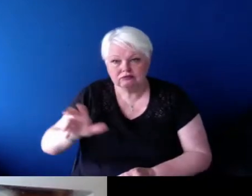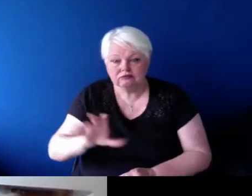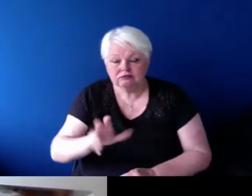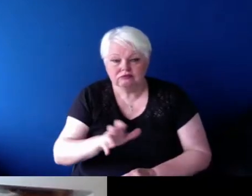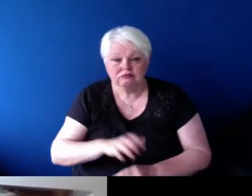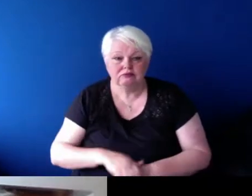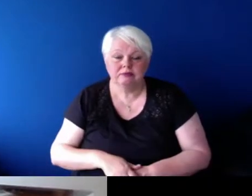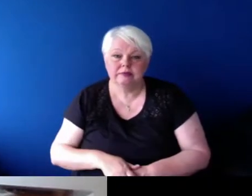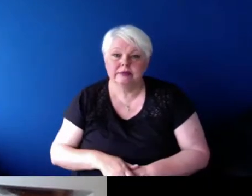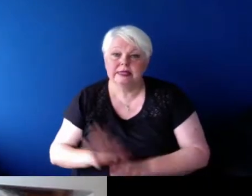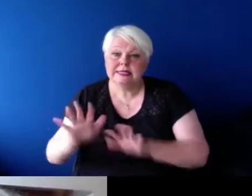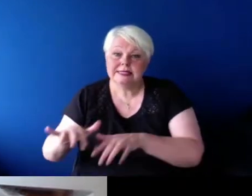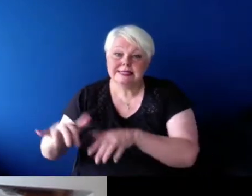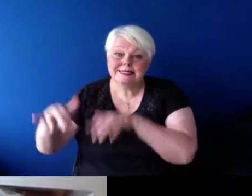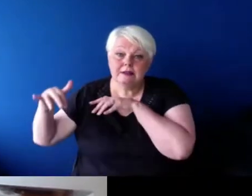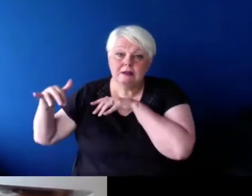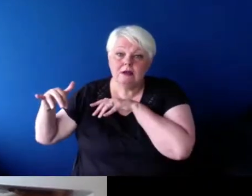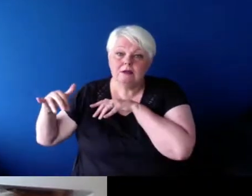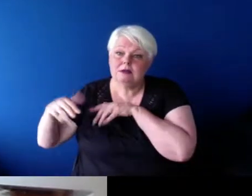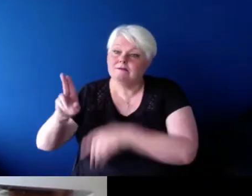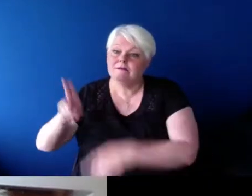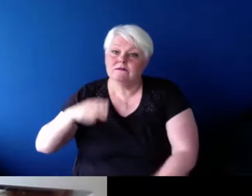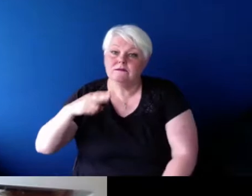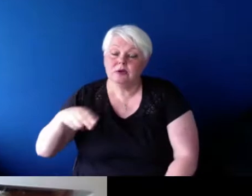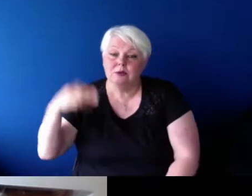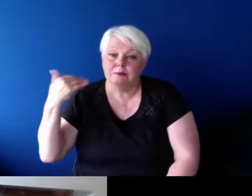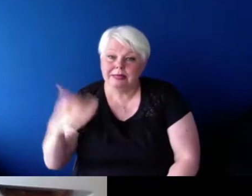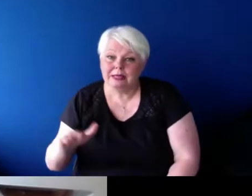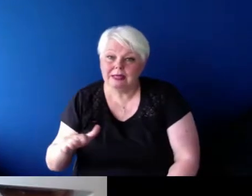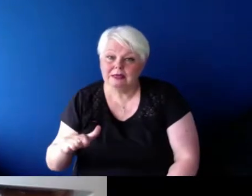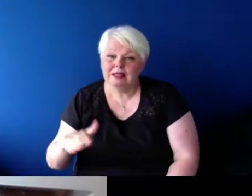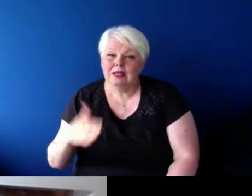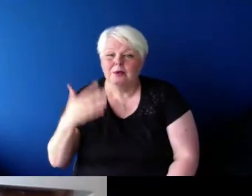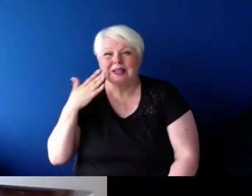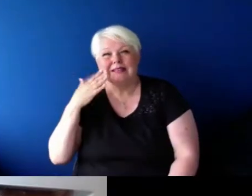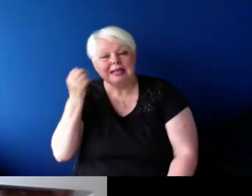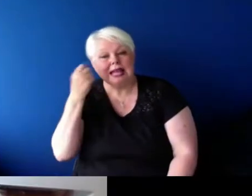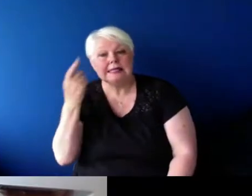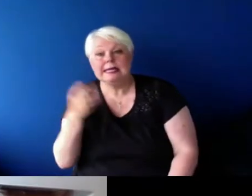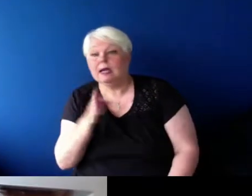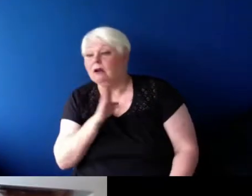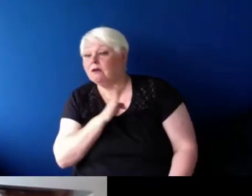And the synods have been taking a vote, which will give a direction of travel.